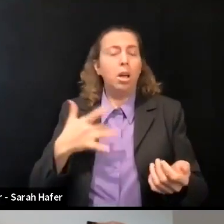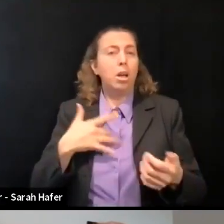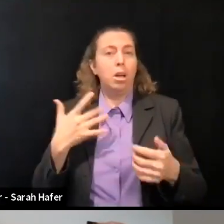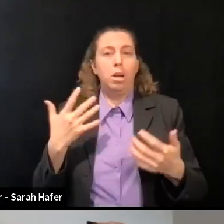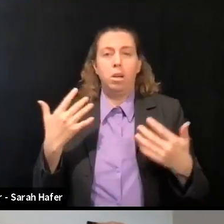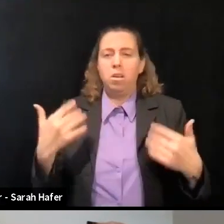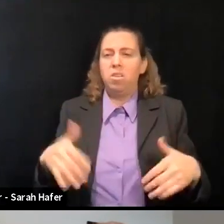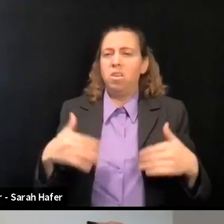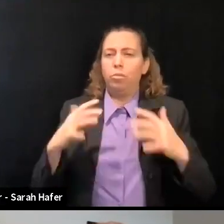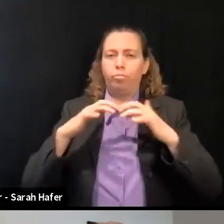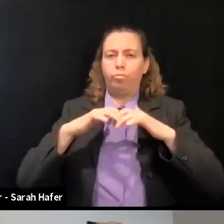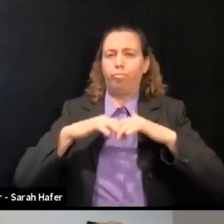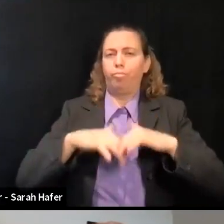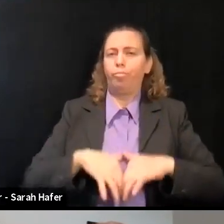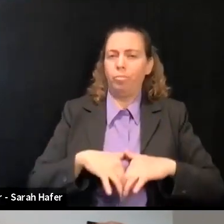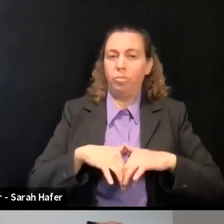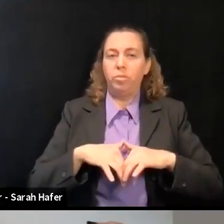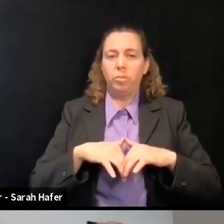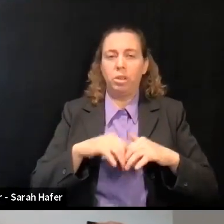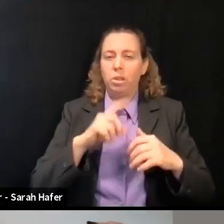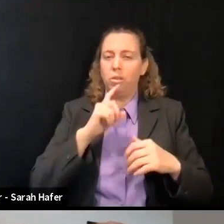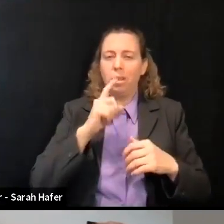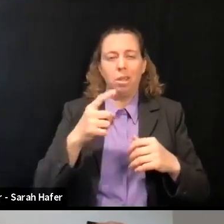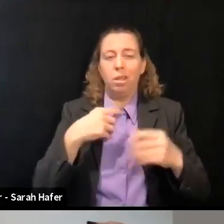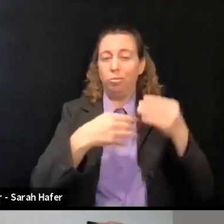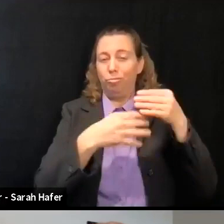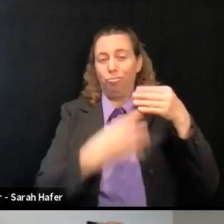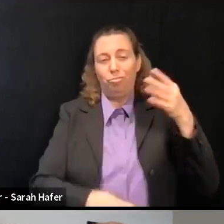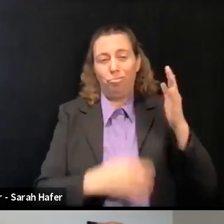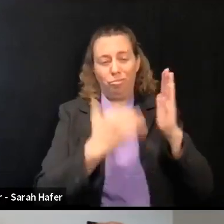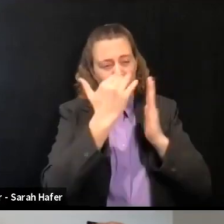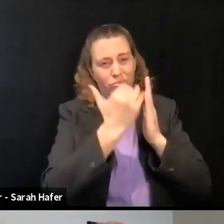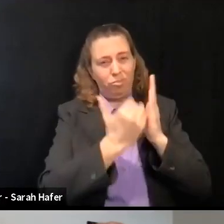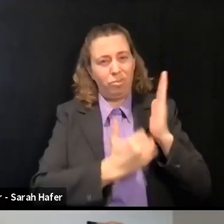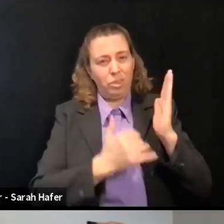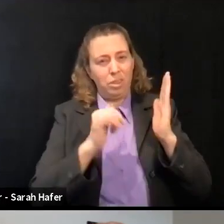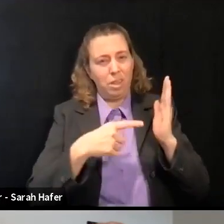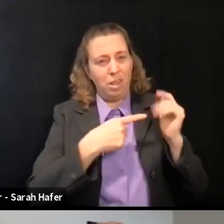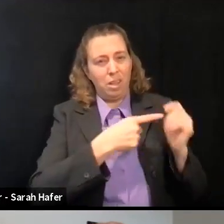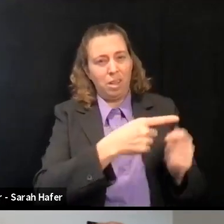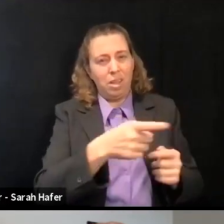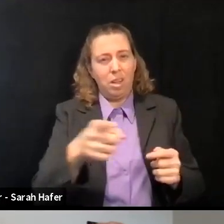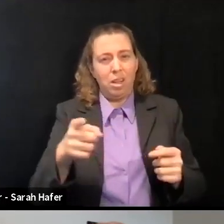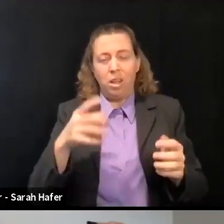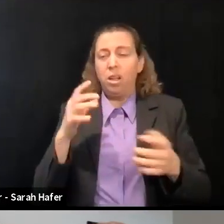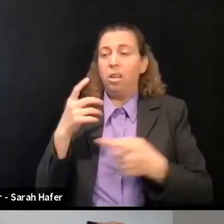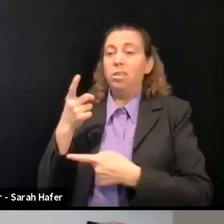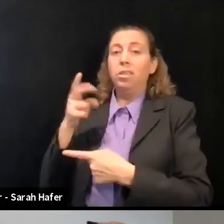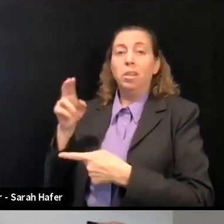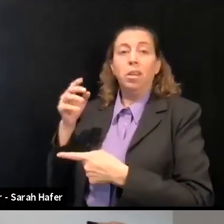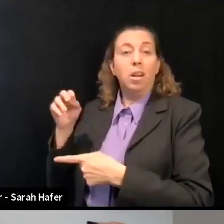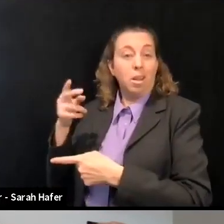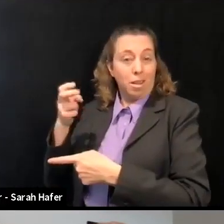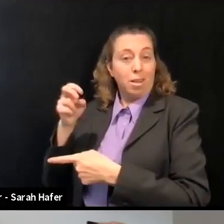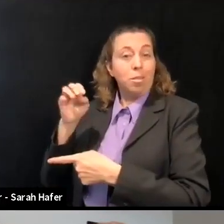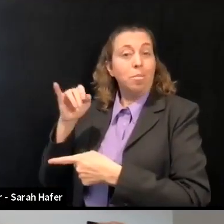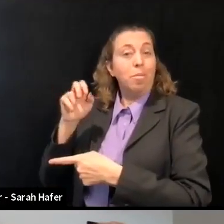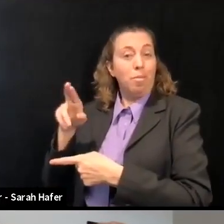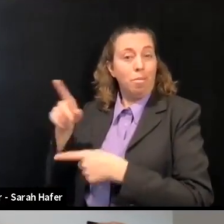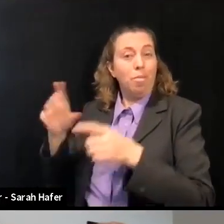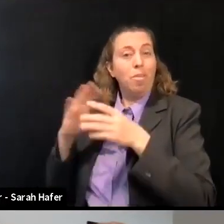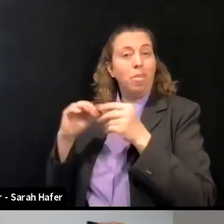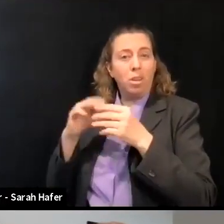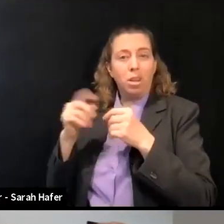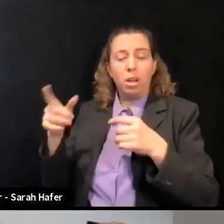as Dr. Neimeyer was saying, of shock, denial, anger. And what makes grief very